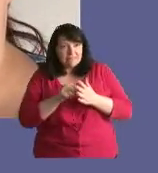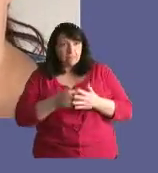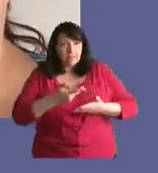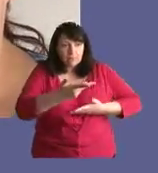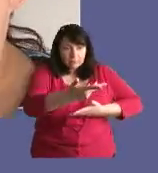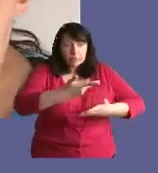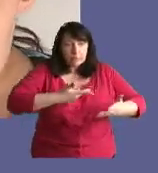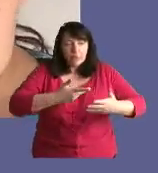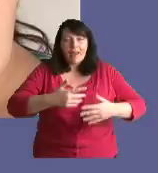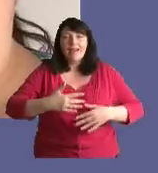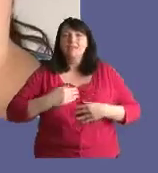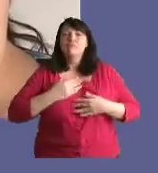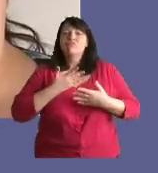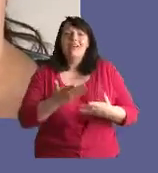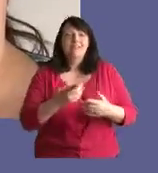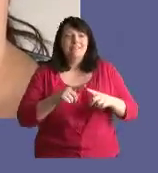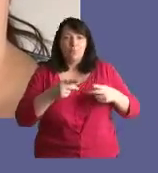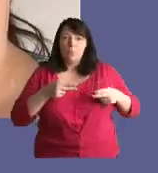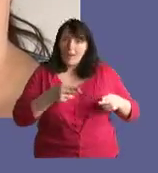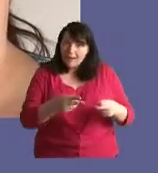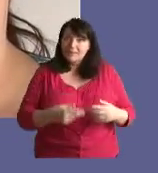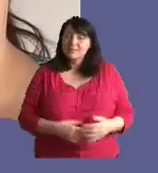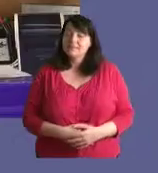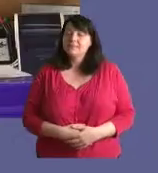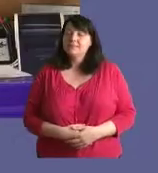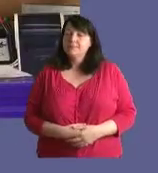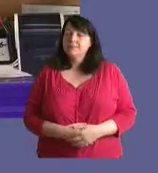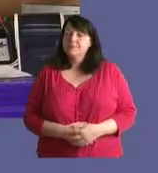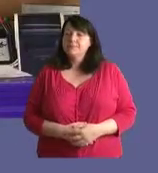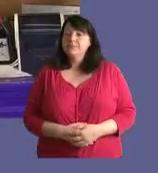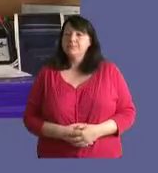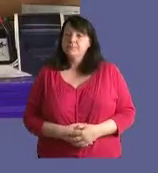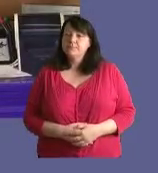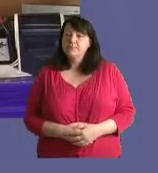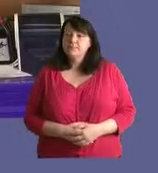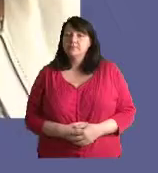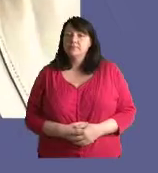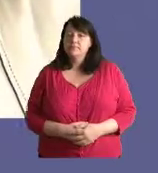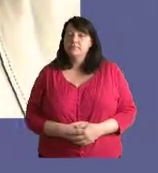express it in alternative ways.